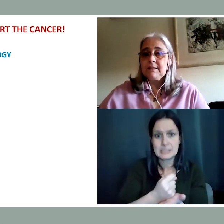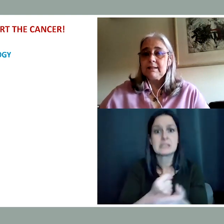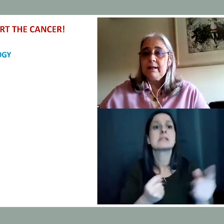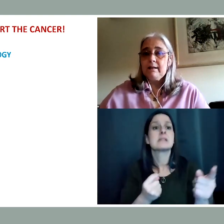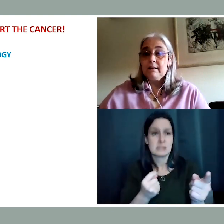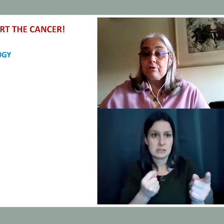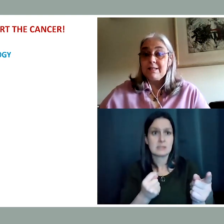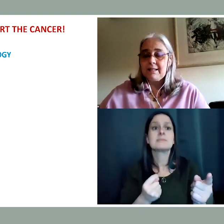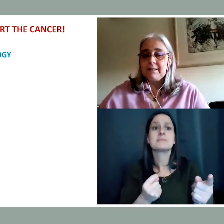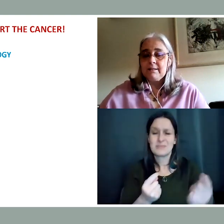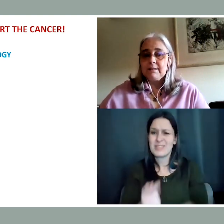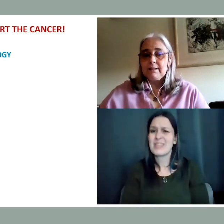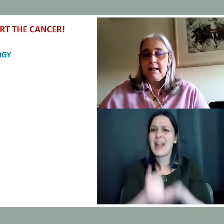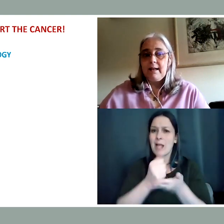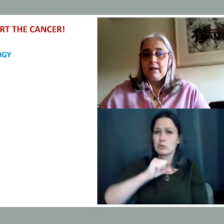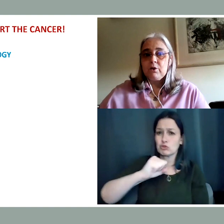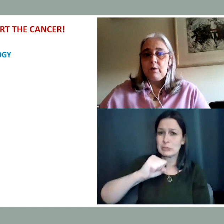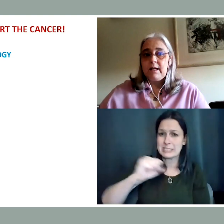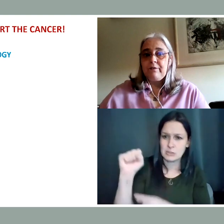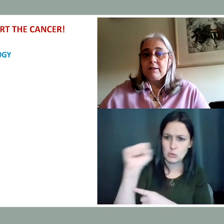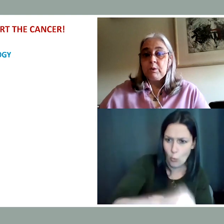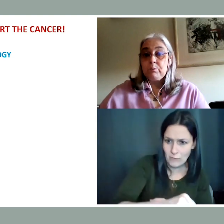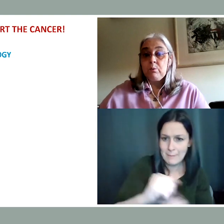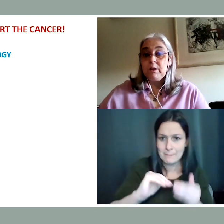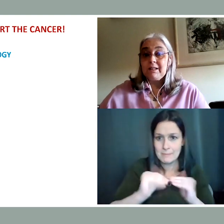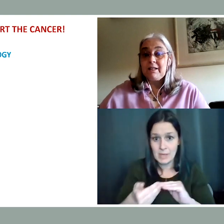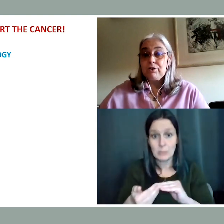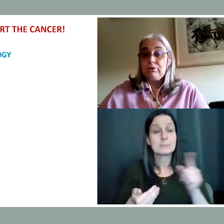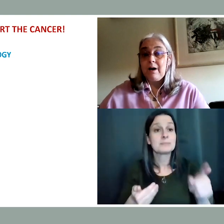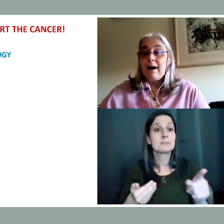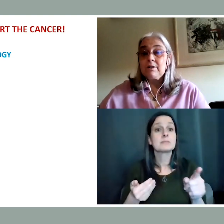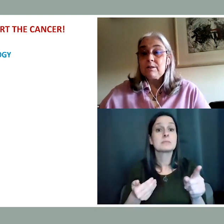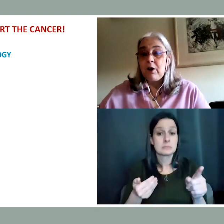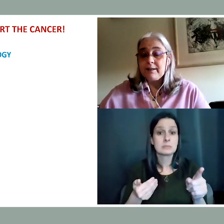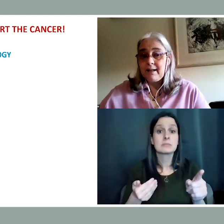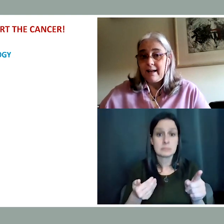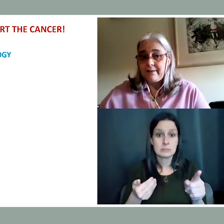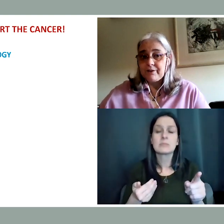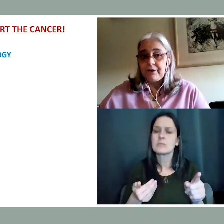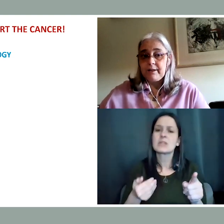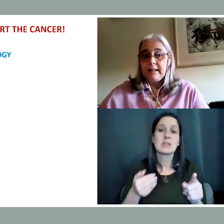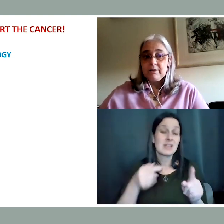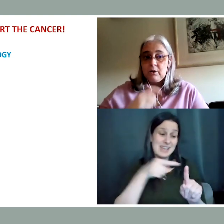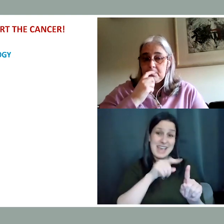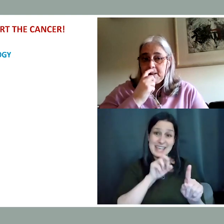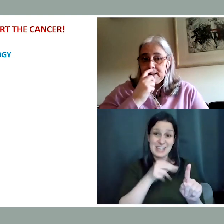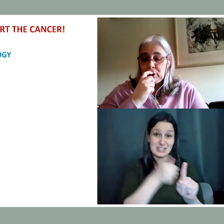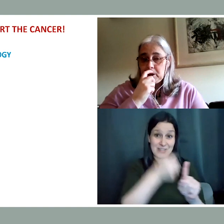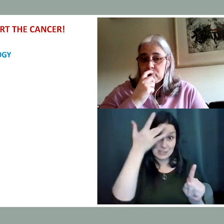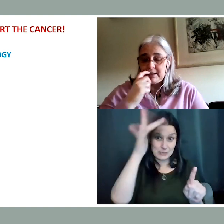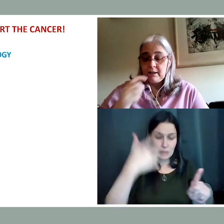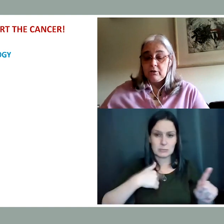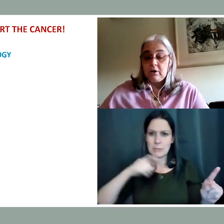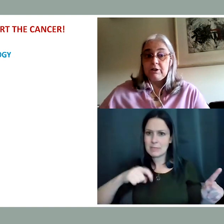overcome this resistance. So in fact, what we want is to outsmart the cancer. So